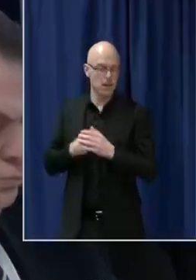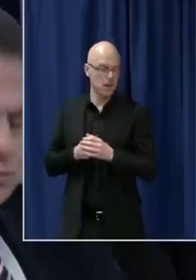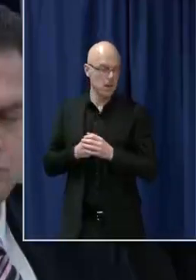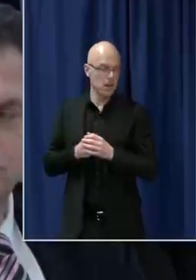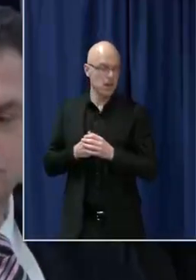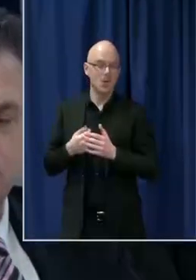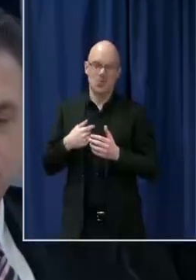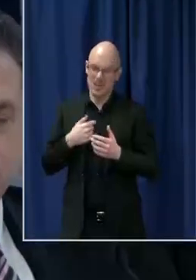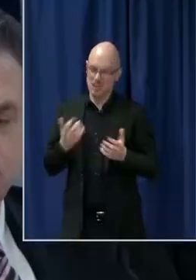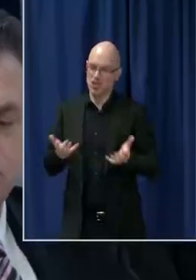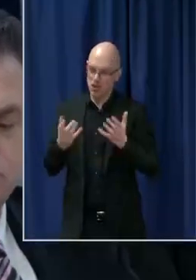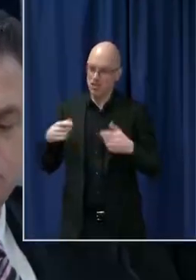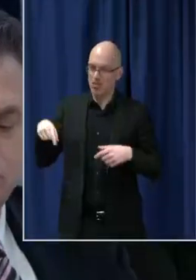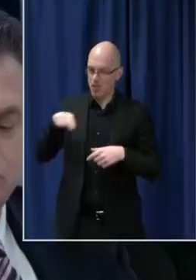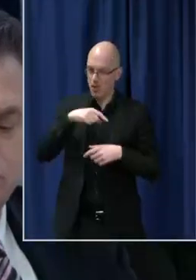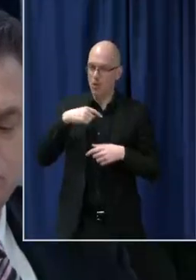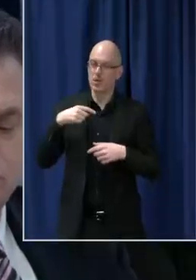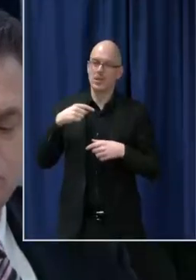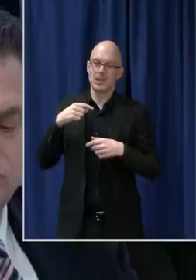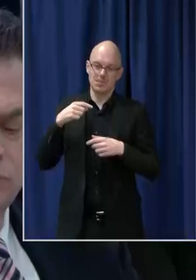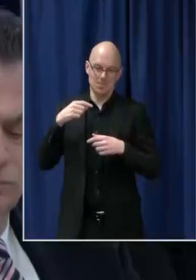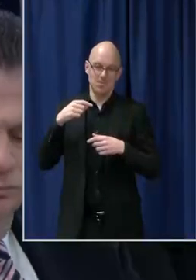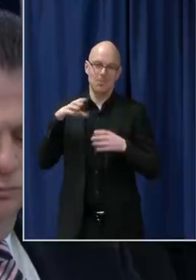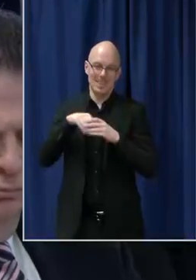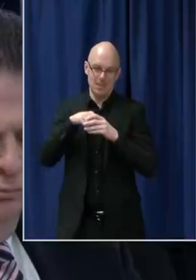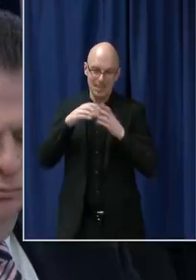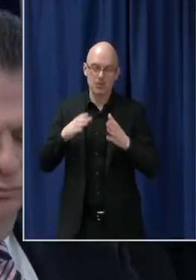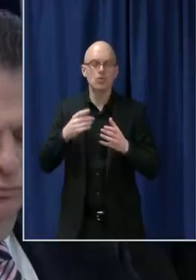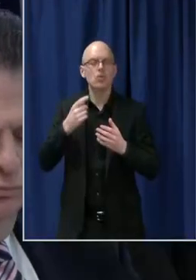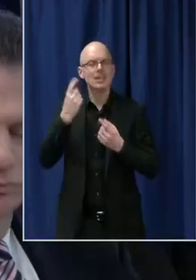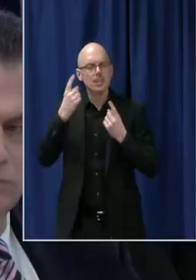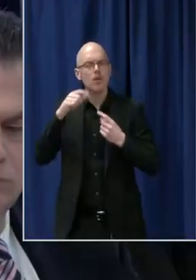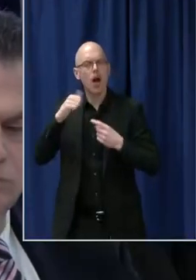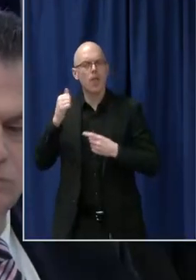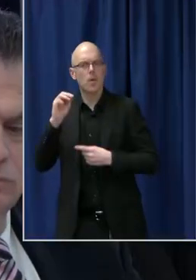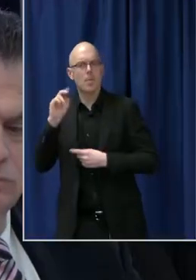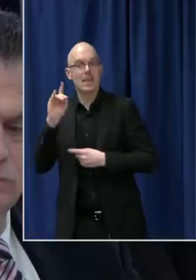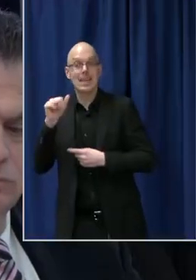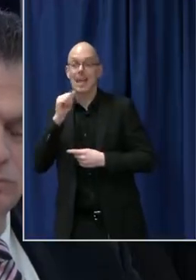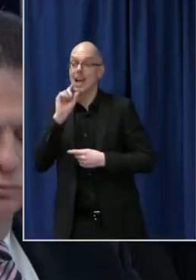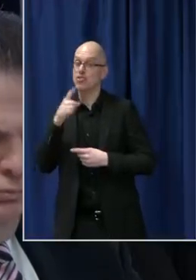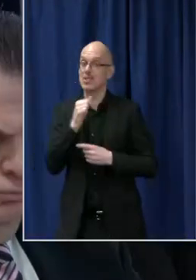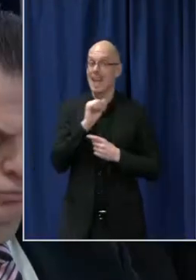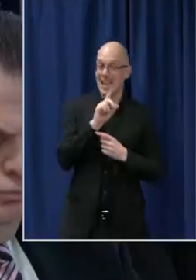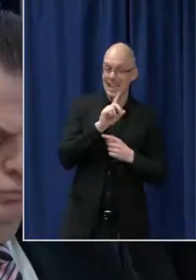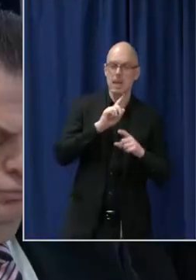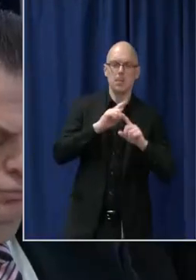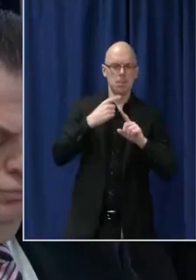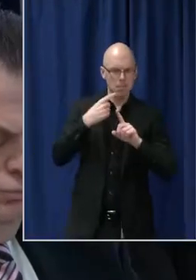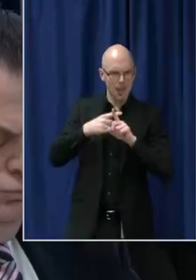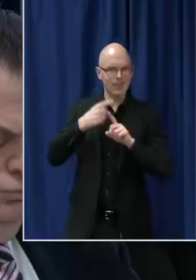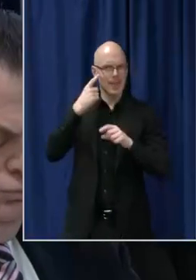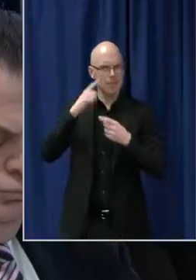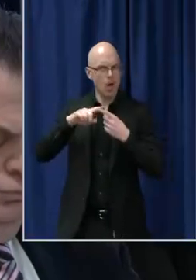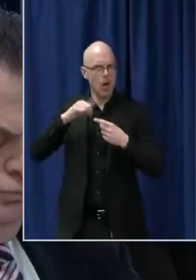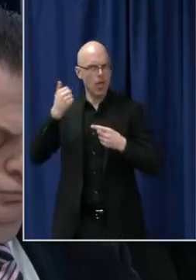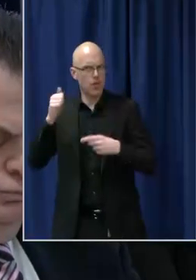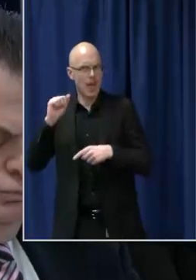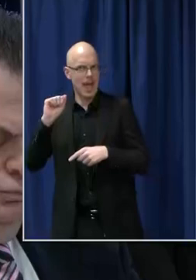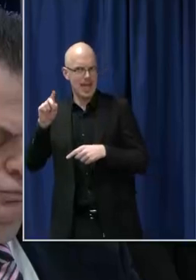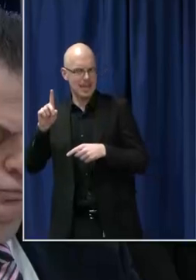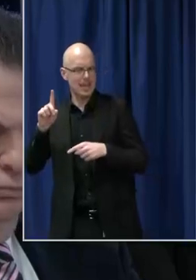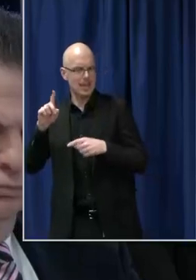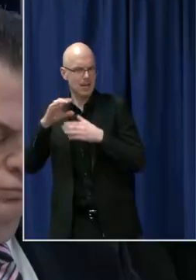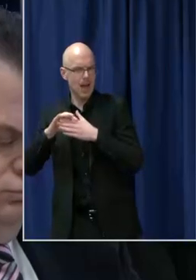media alternatives beyond AD alone. So any comments, questions, concerns concerning the